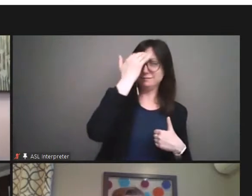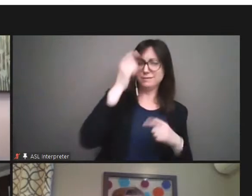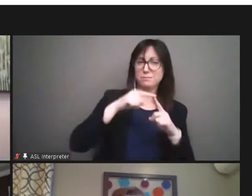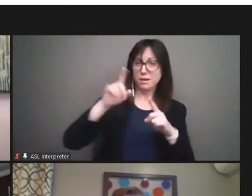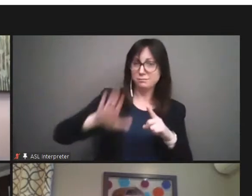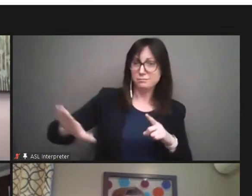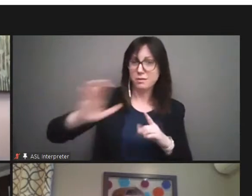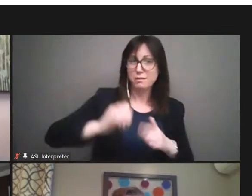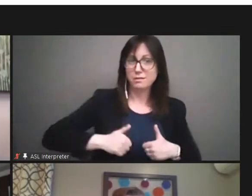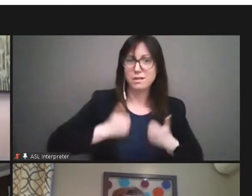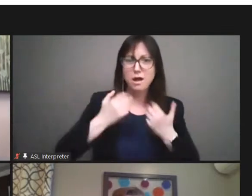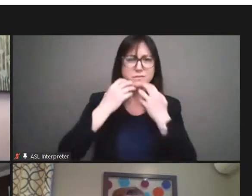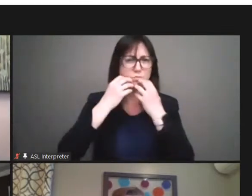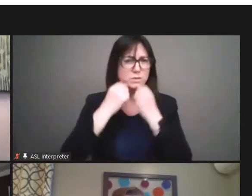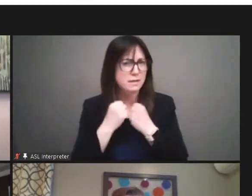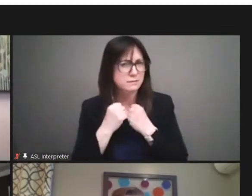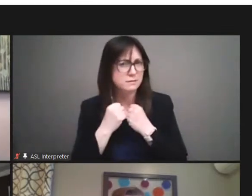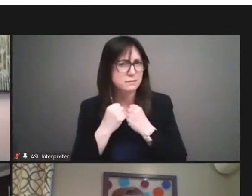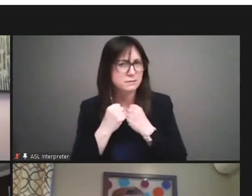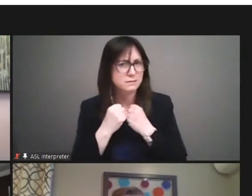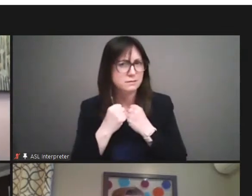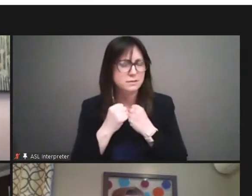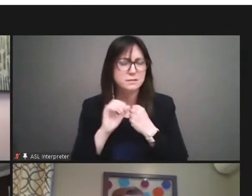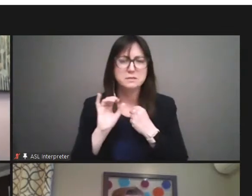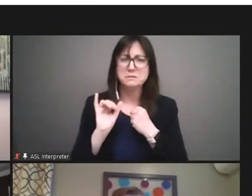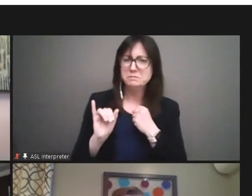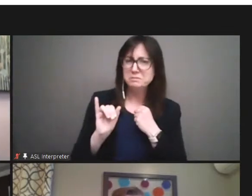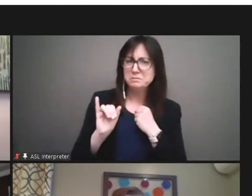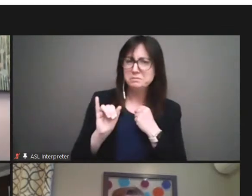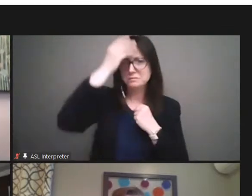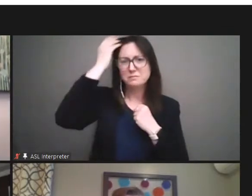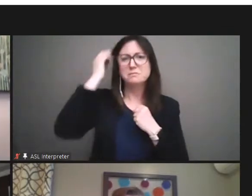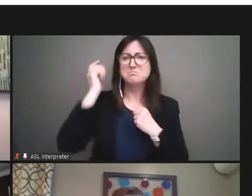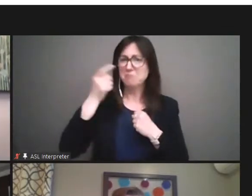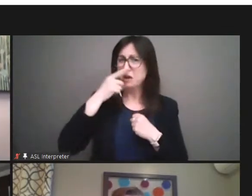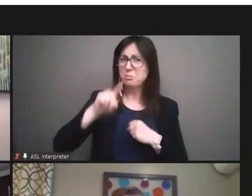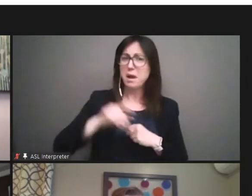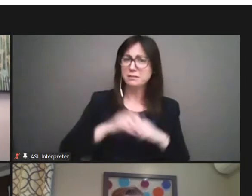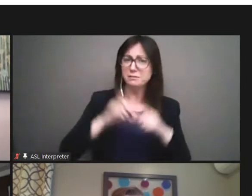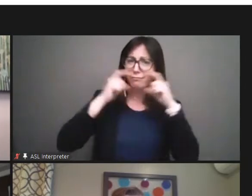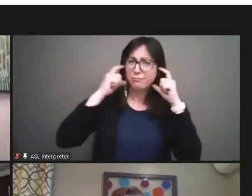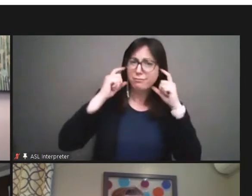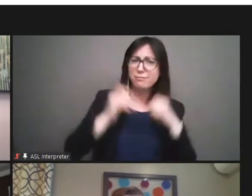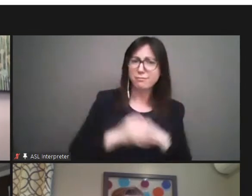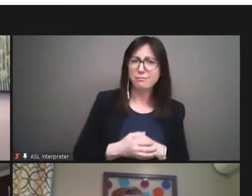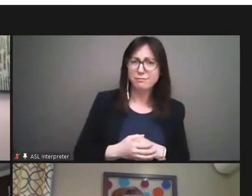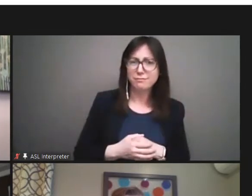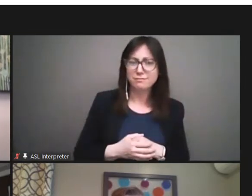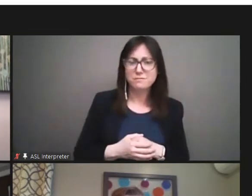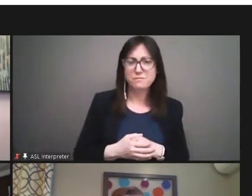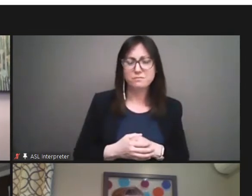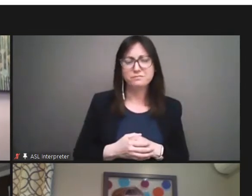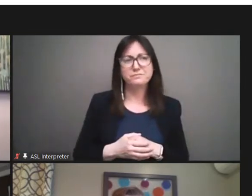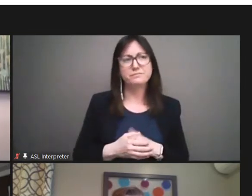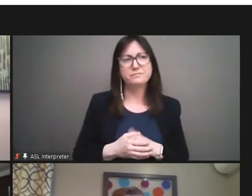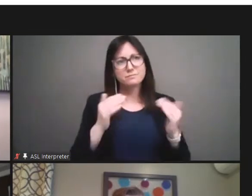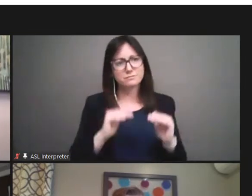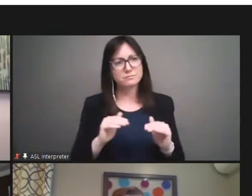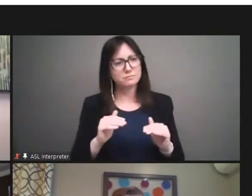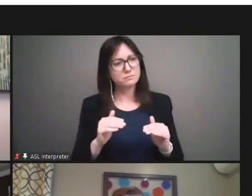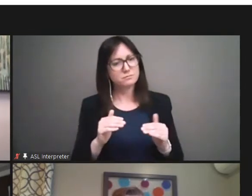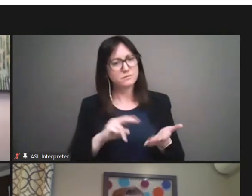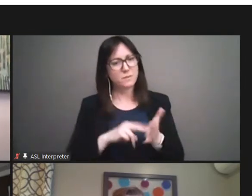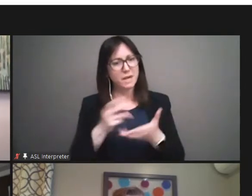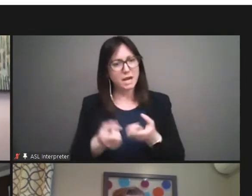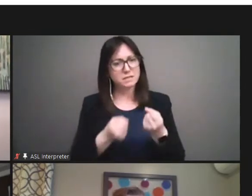COVID being what it is. And we're also contributing to our society by taking this precaution and this